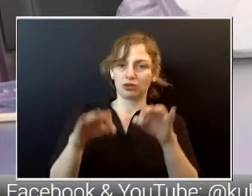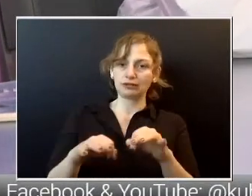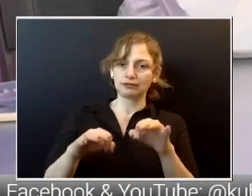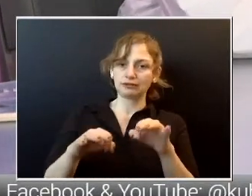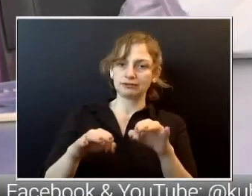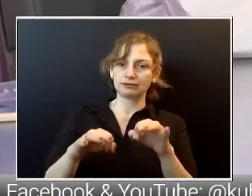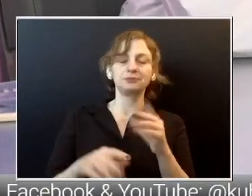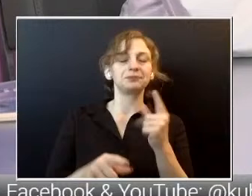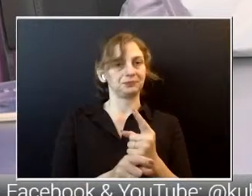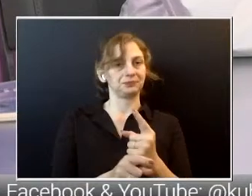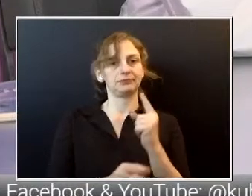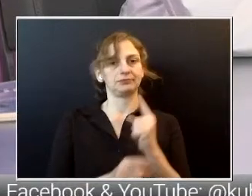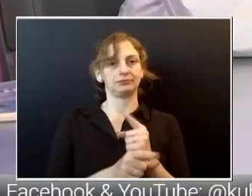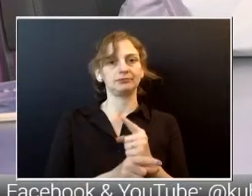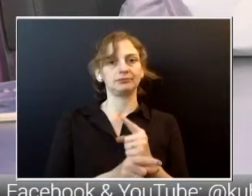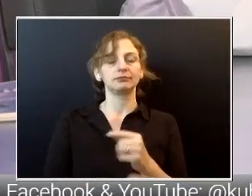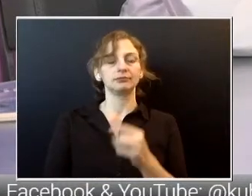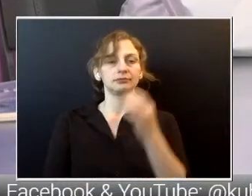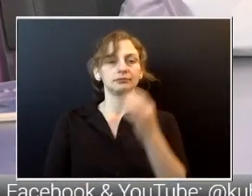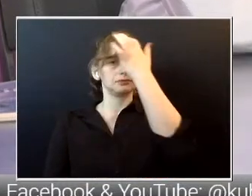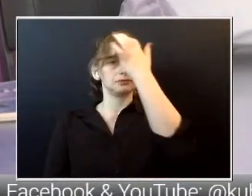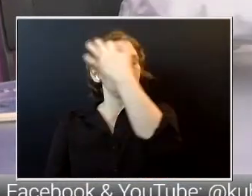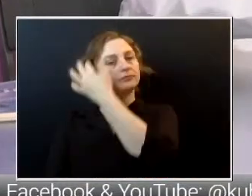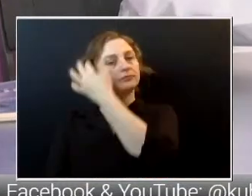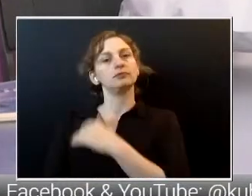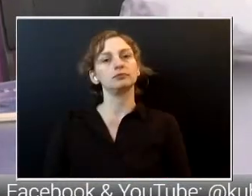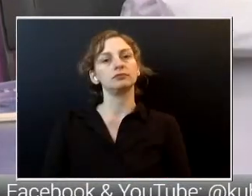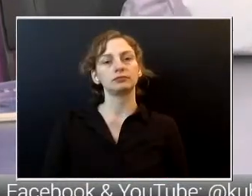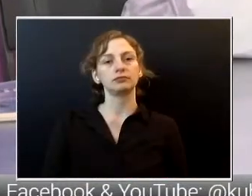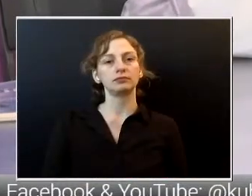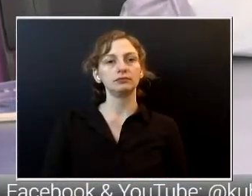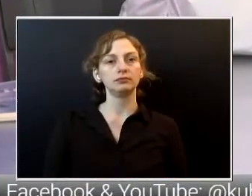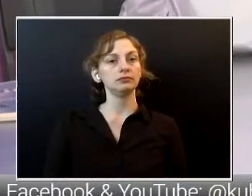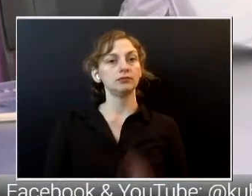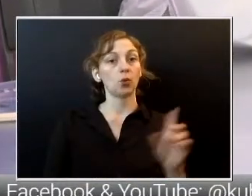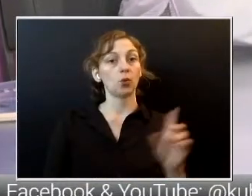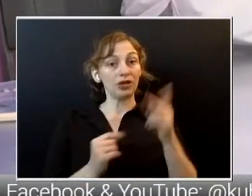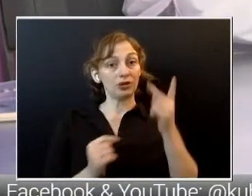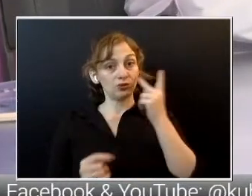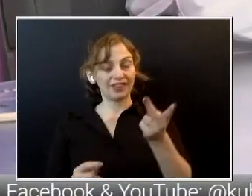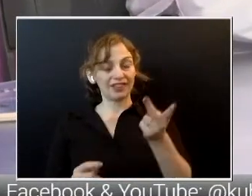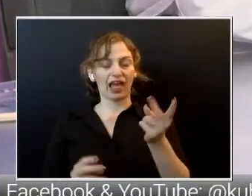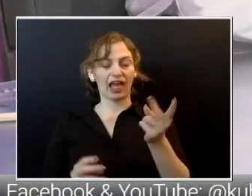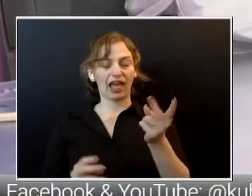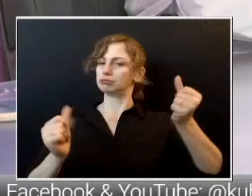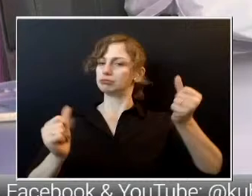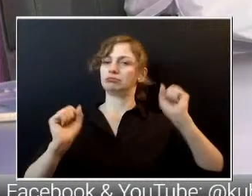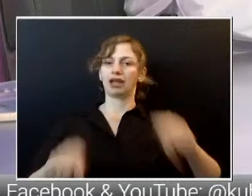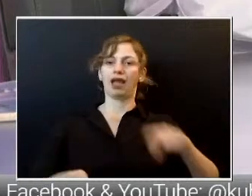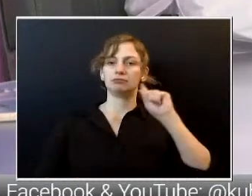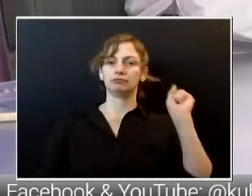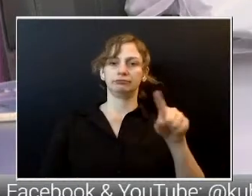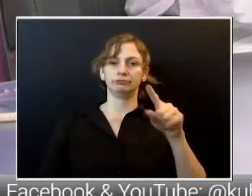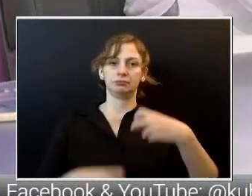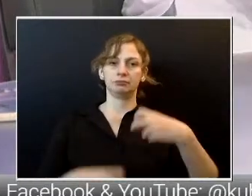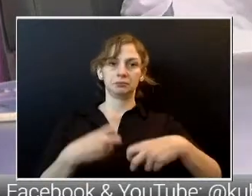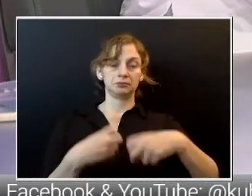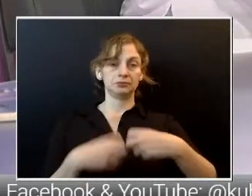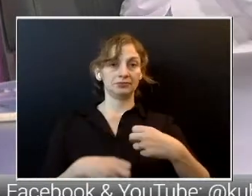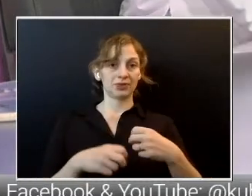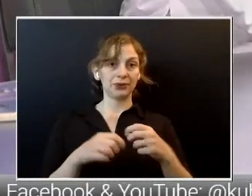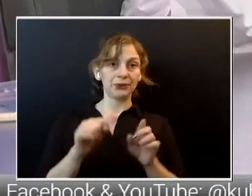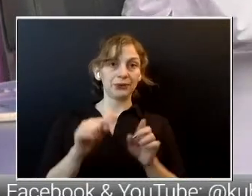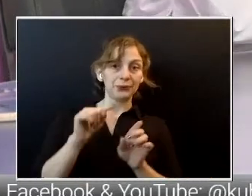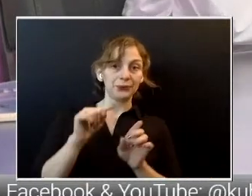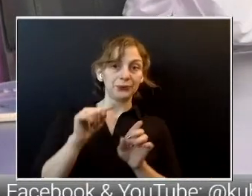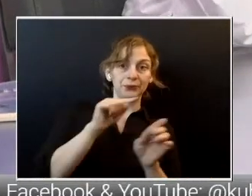this, and you're familiar with it, then you know what the problem is. So right where those arrows are is where that flap